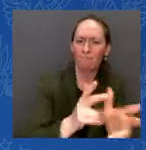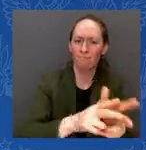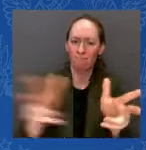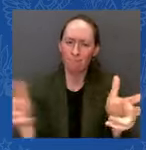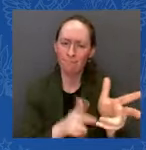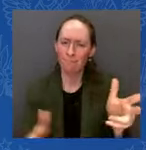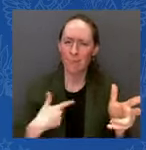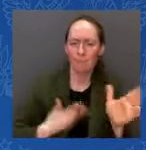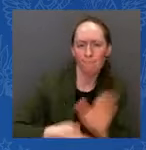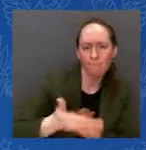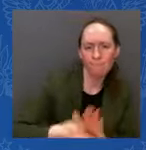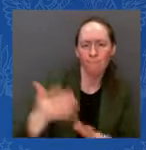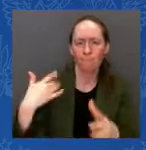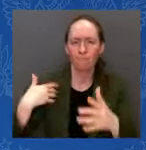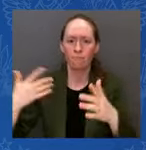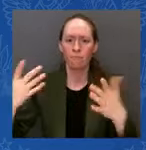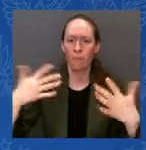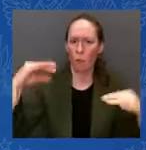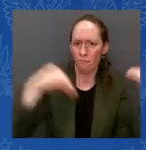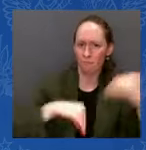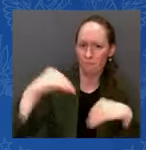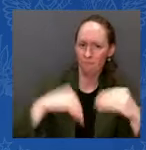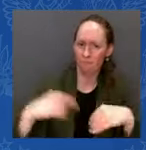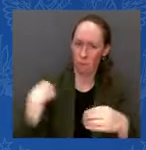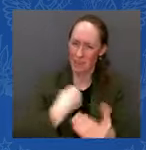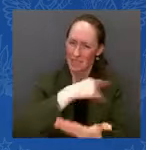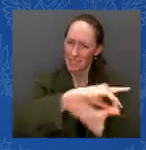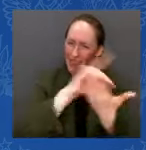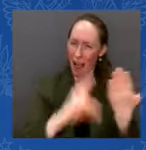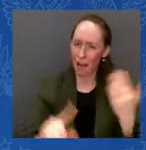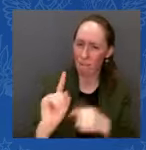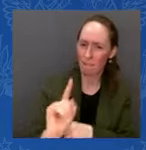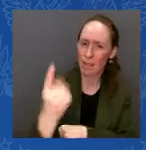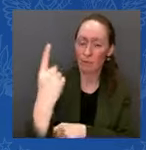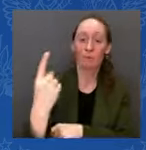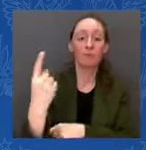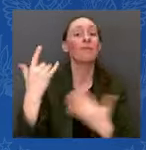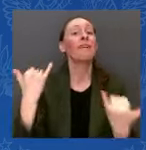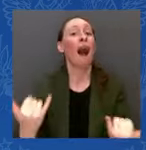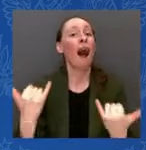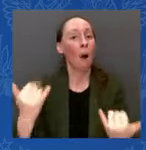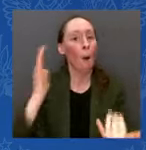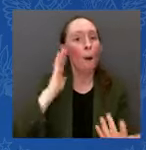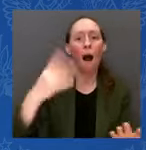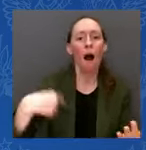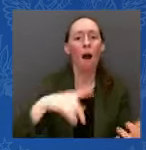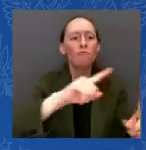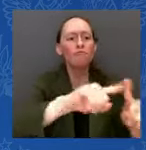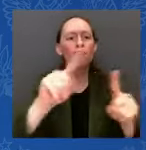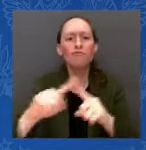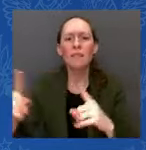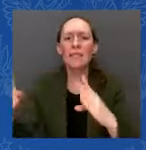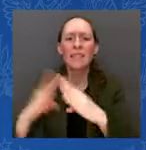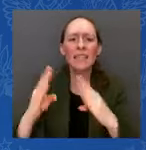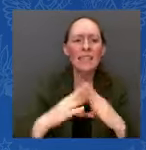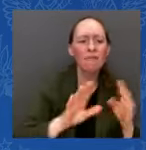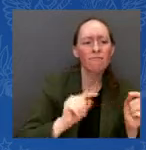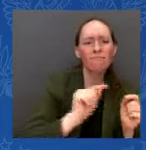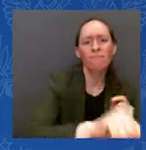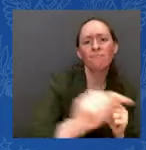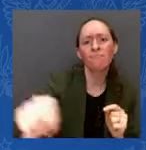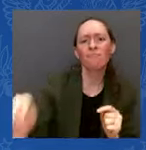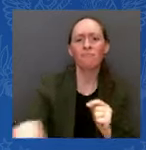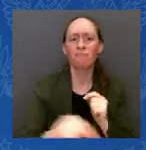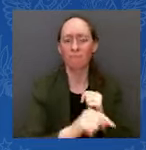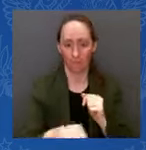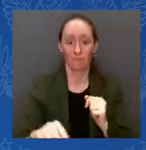well-paid jobs in places like Barrow and Derby. And we will share our knowledge and experience with Australian engineers so